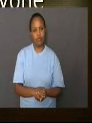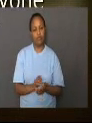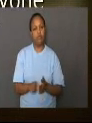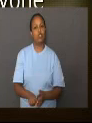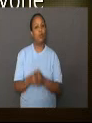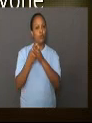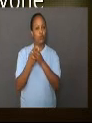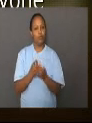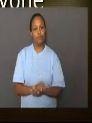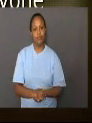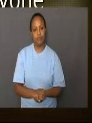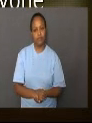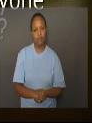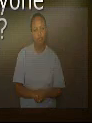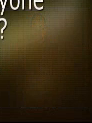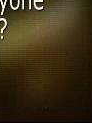Begin.